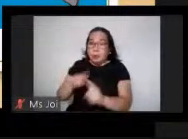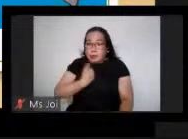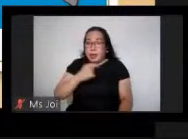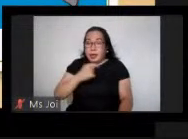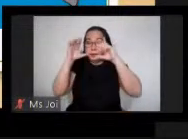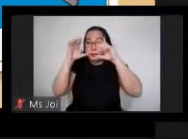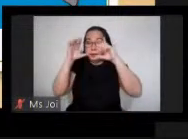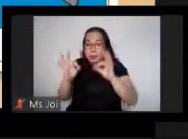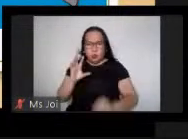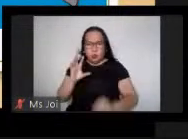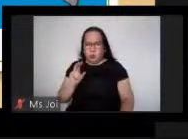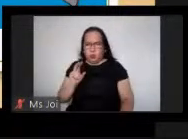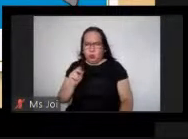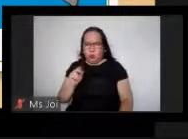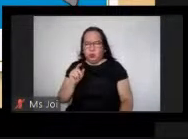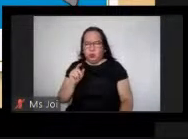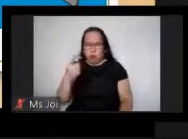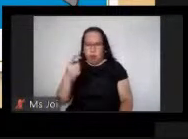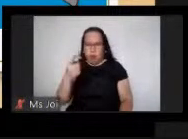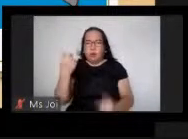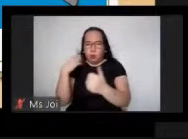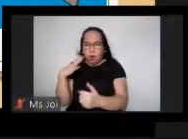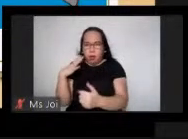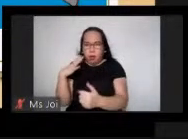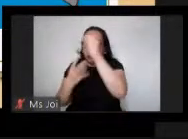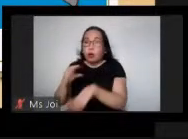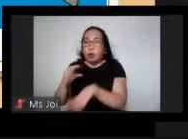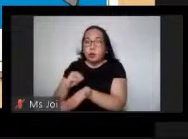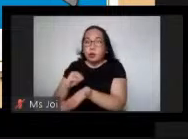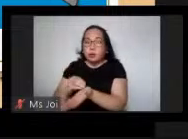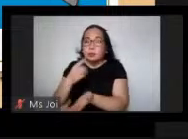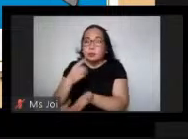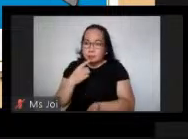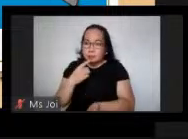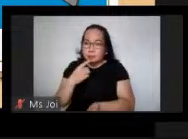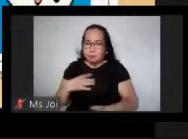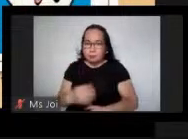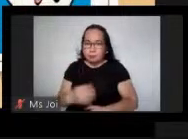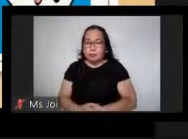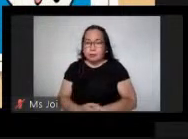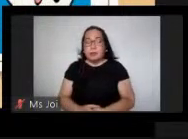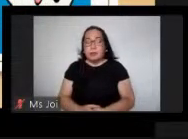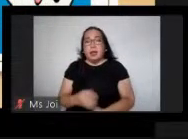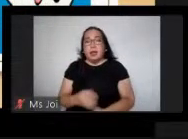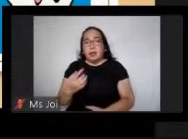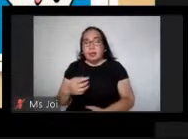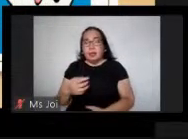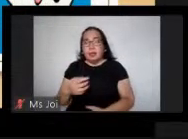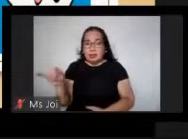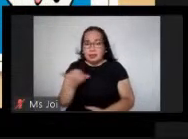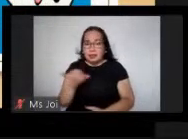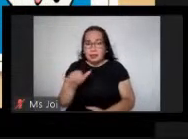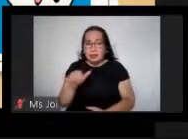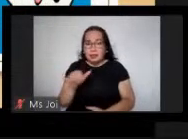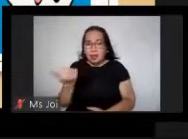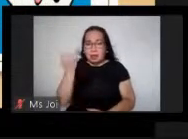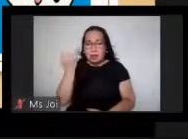family physician. Now, sadly, pepper treat nor prevent